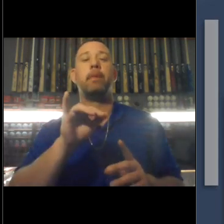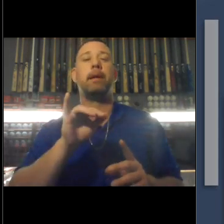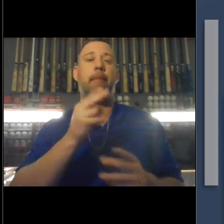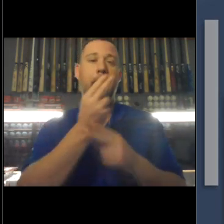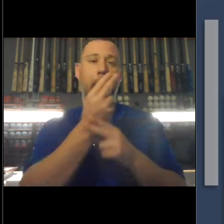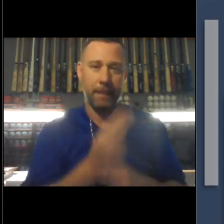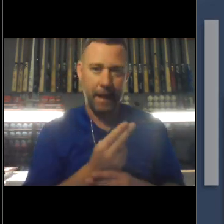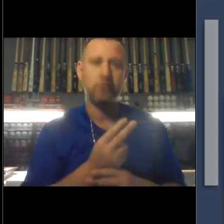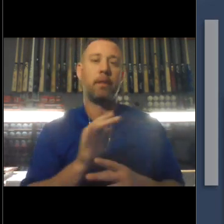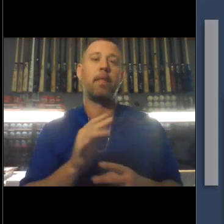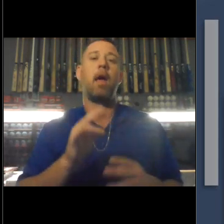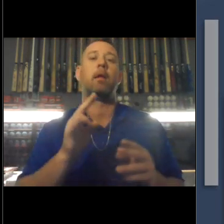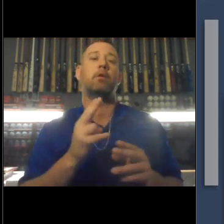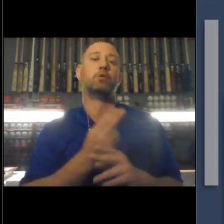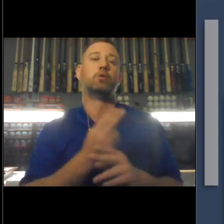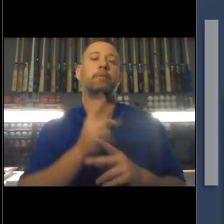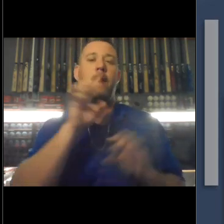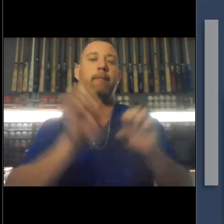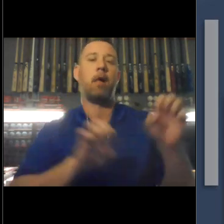it.